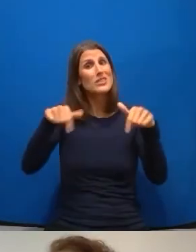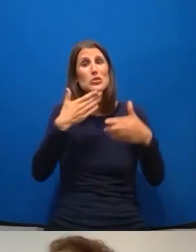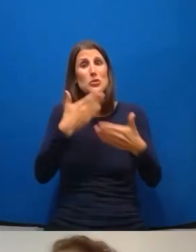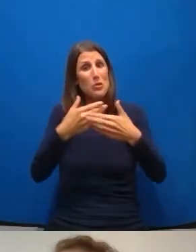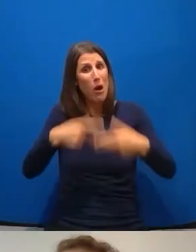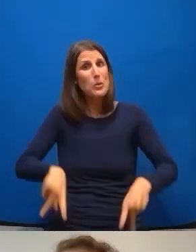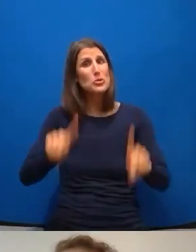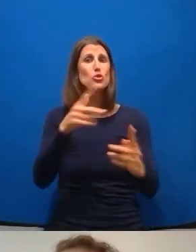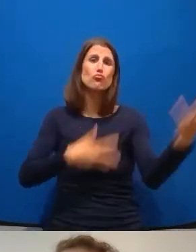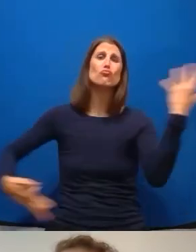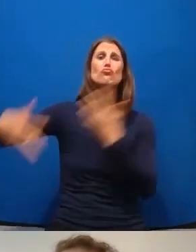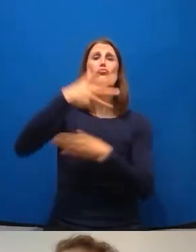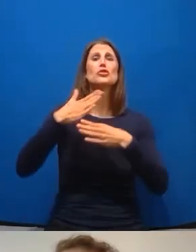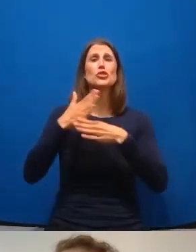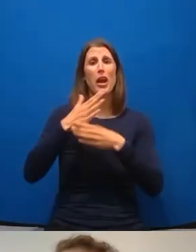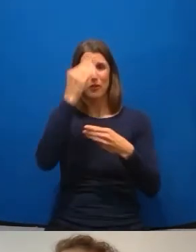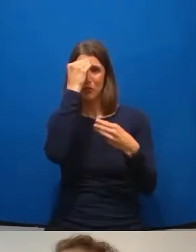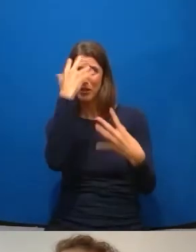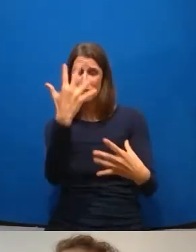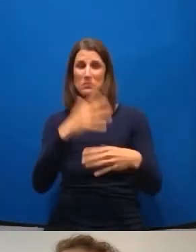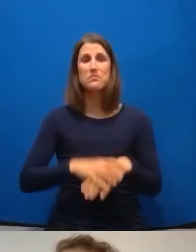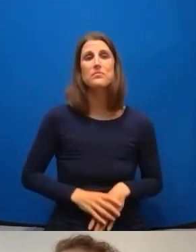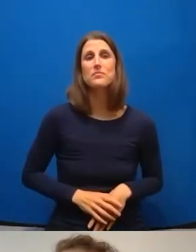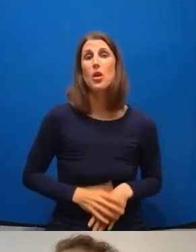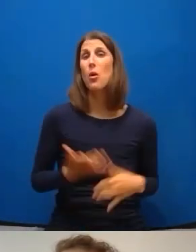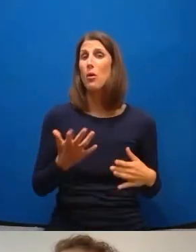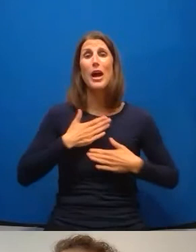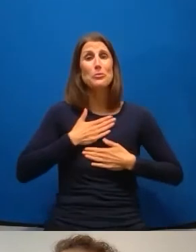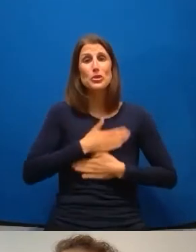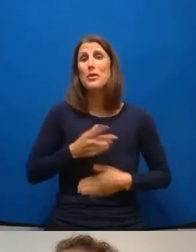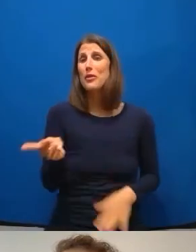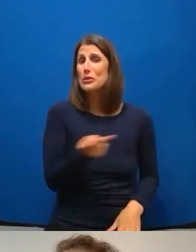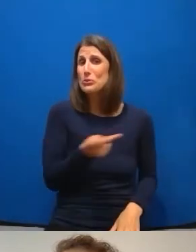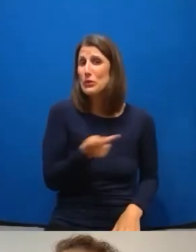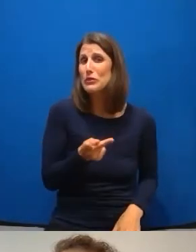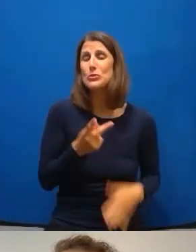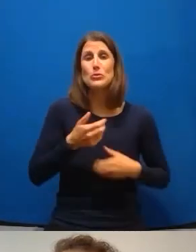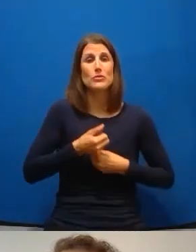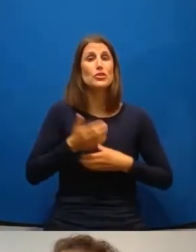or end on? Appreciate both of you sharing your experiences with remote learning.